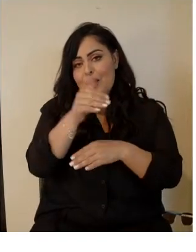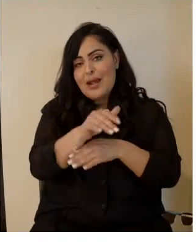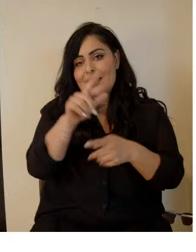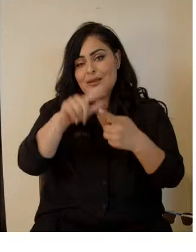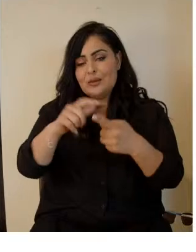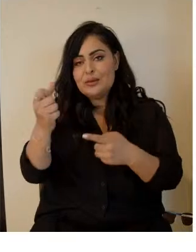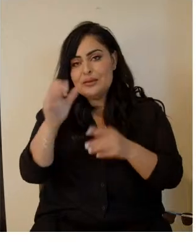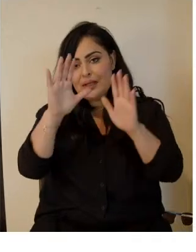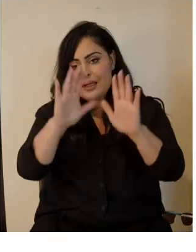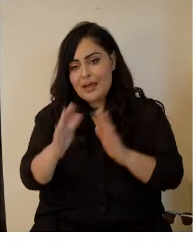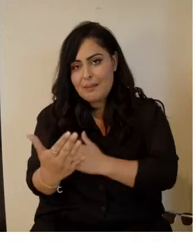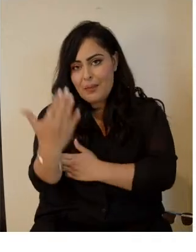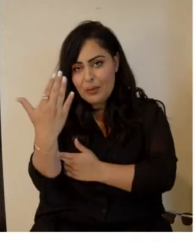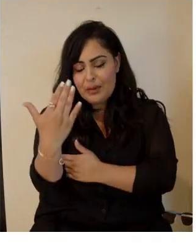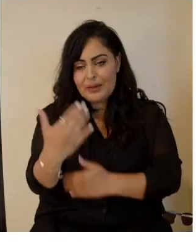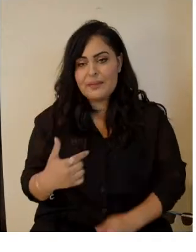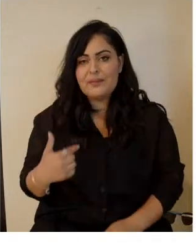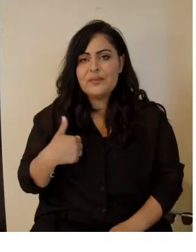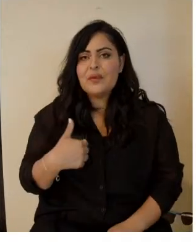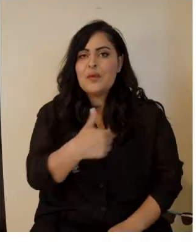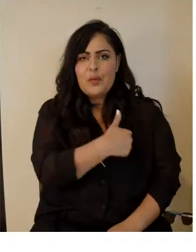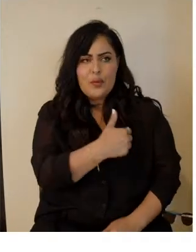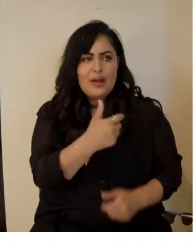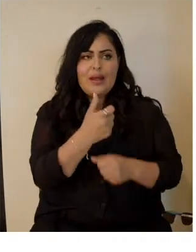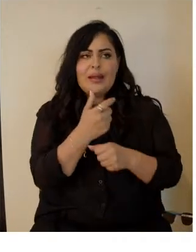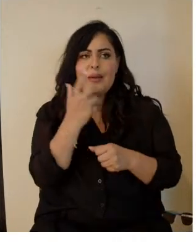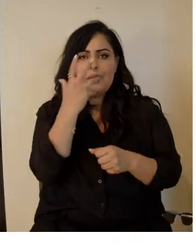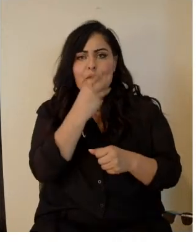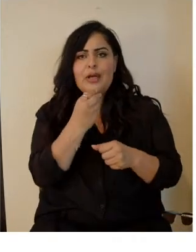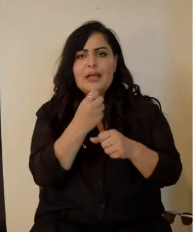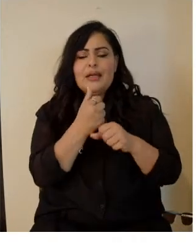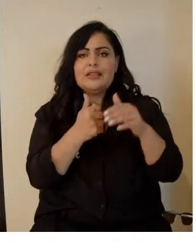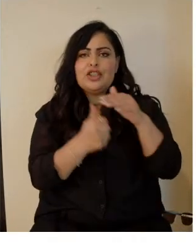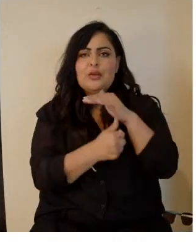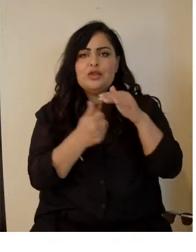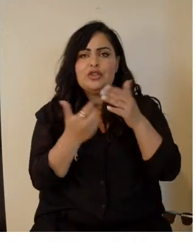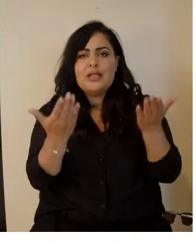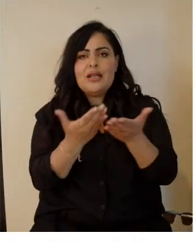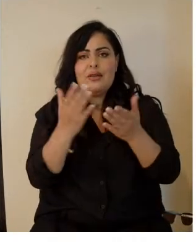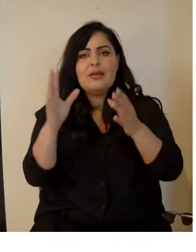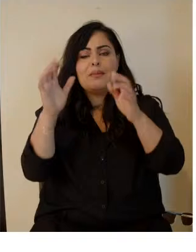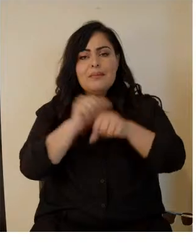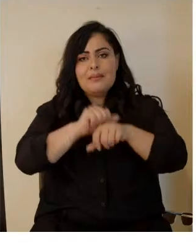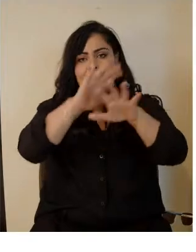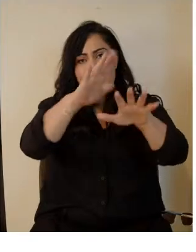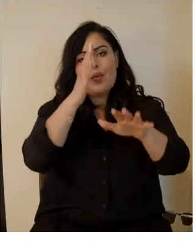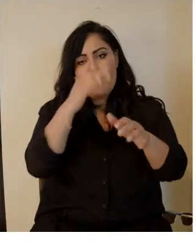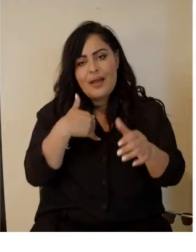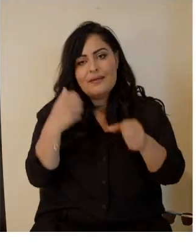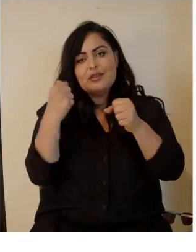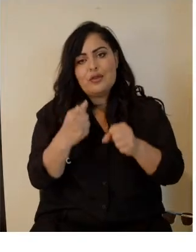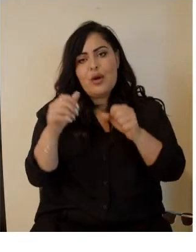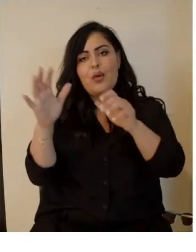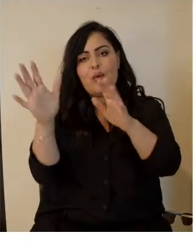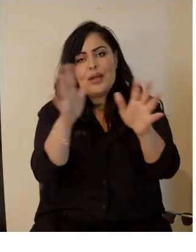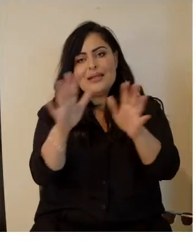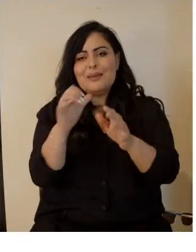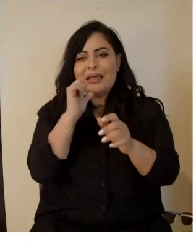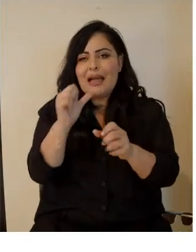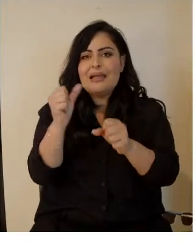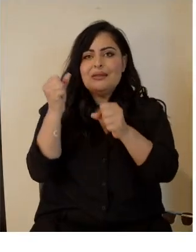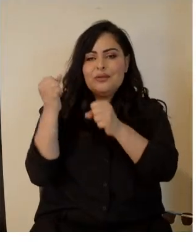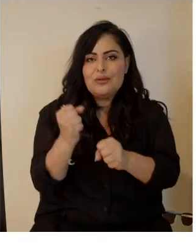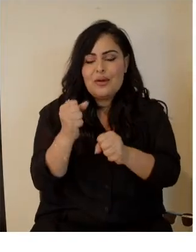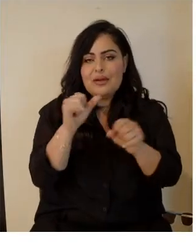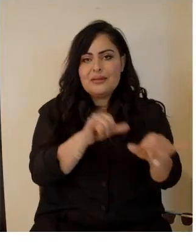Sunday morning. Again, we're pretty sheltered here, so while the mountains are going to see really strong winds again, we're not expecting any strong winds like